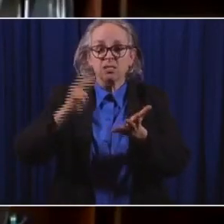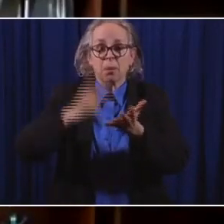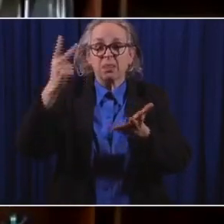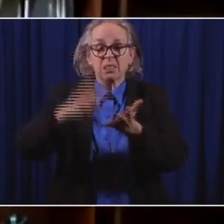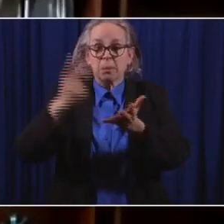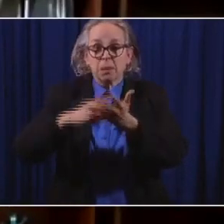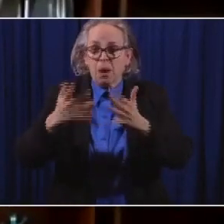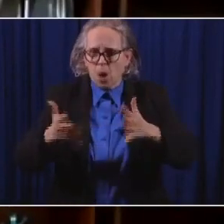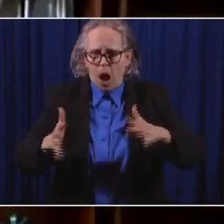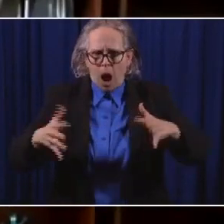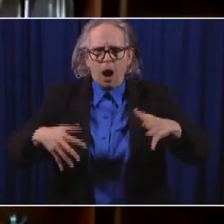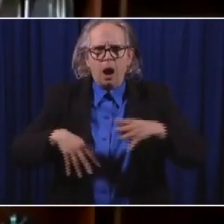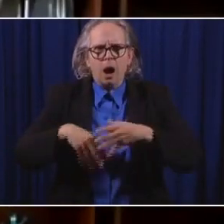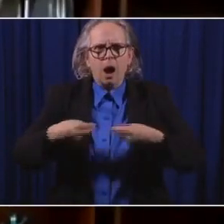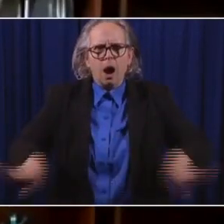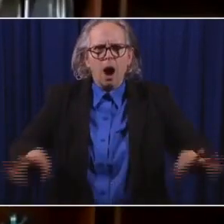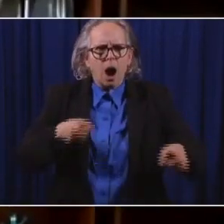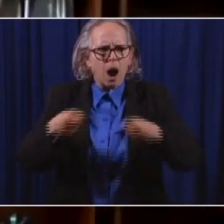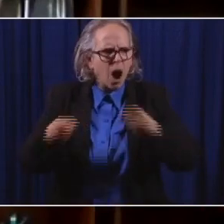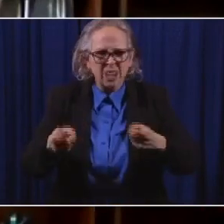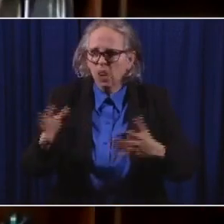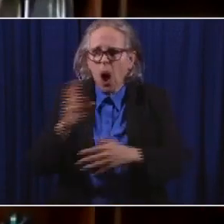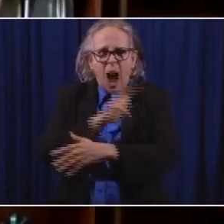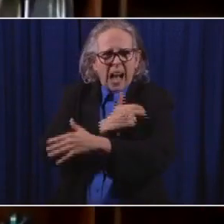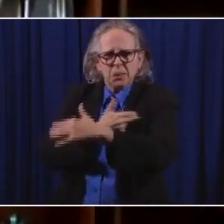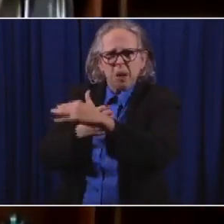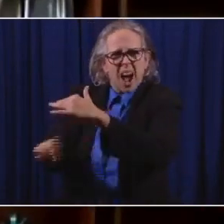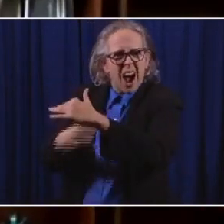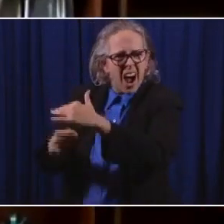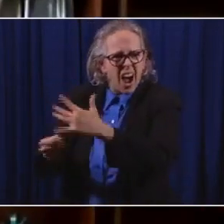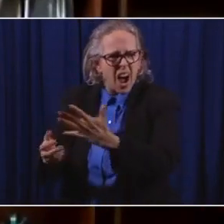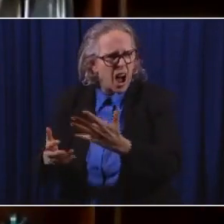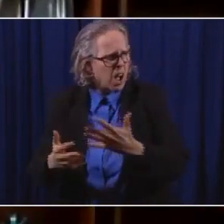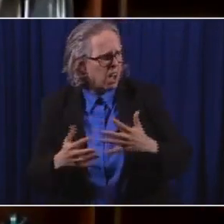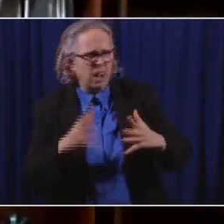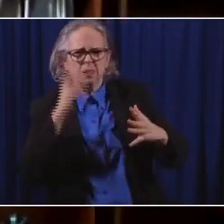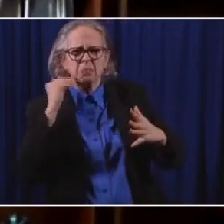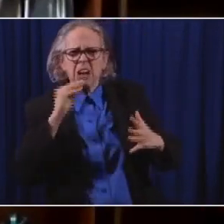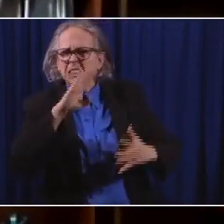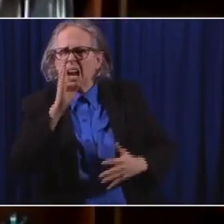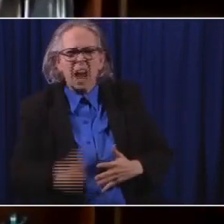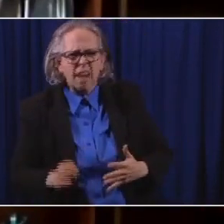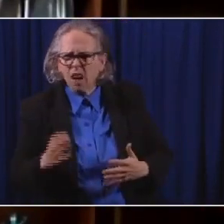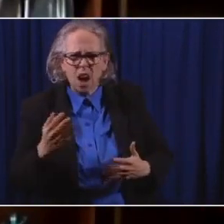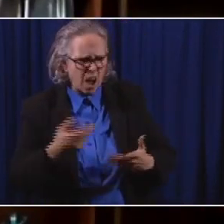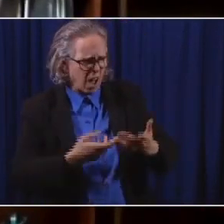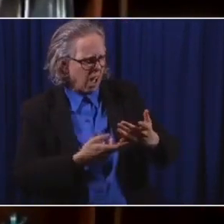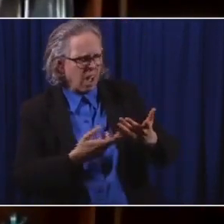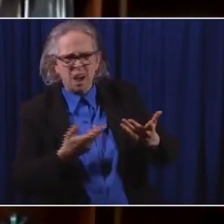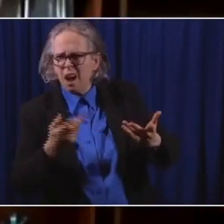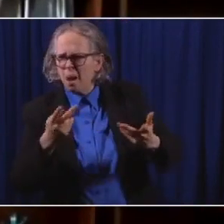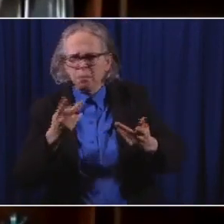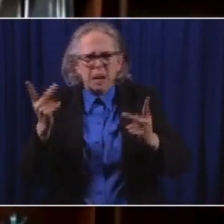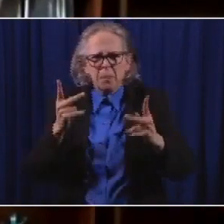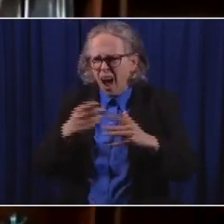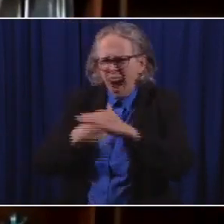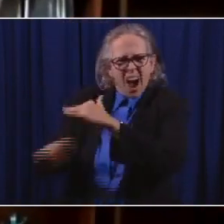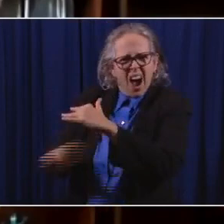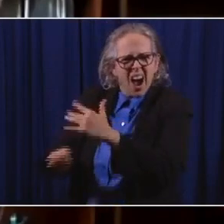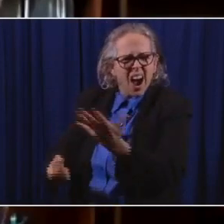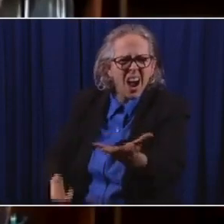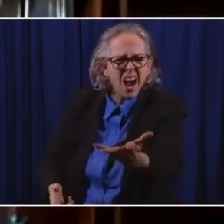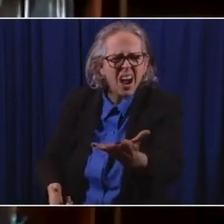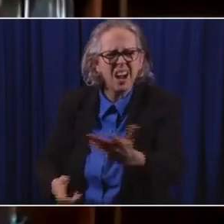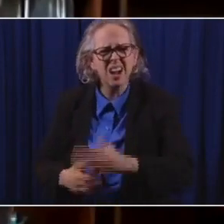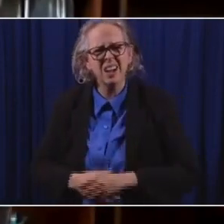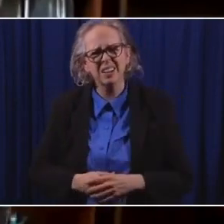To the hospitalization at a level like we've never seen before. And I think that one of the things that's really notable, I think, is that unlike what we